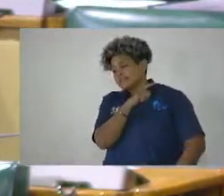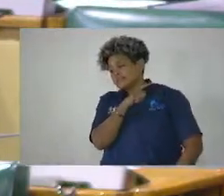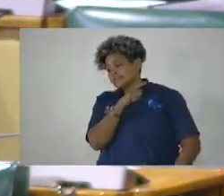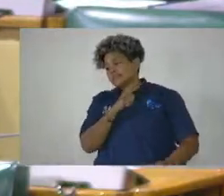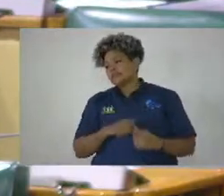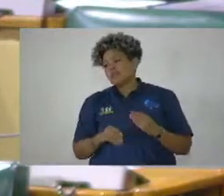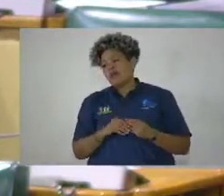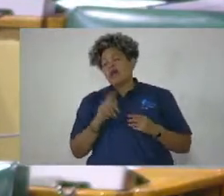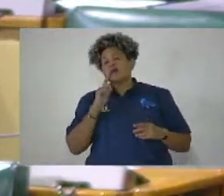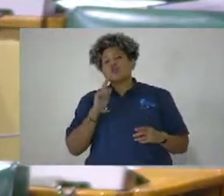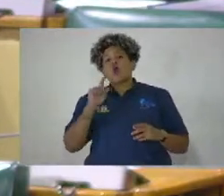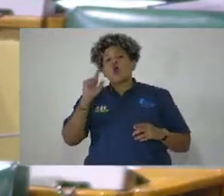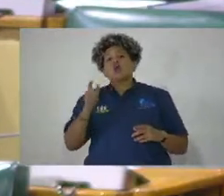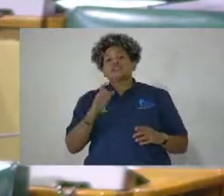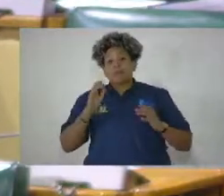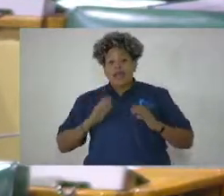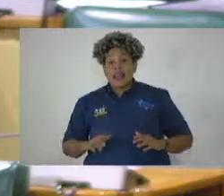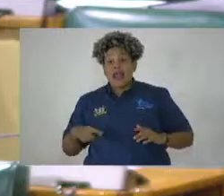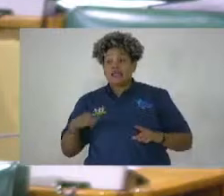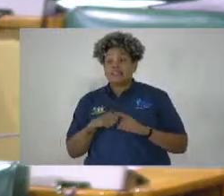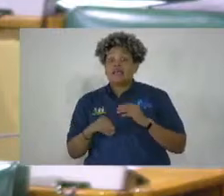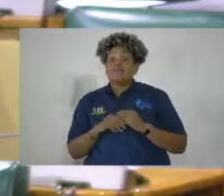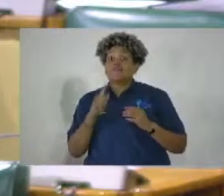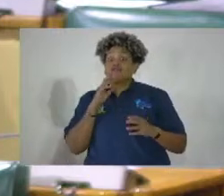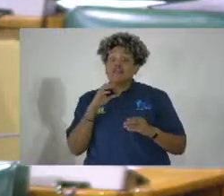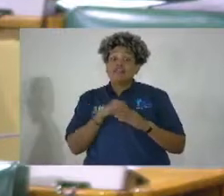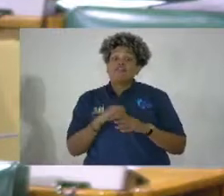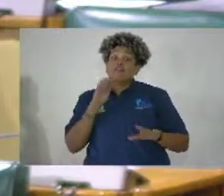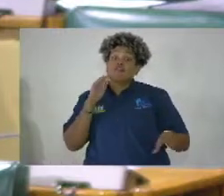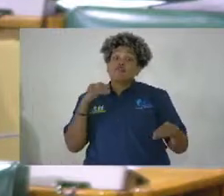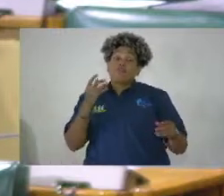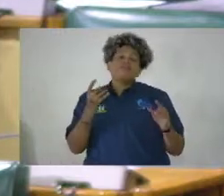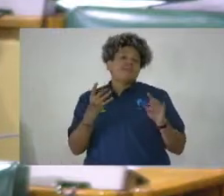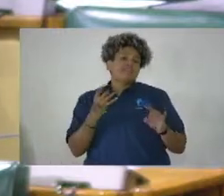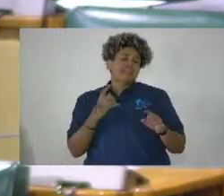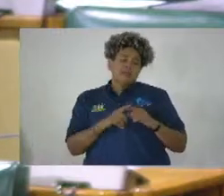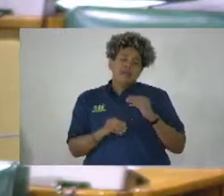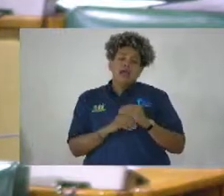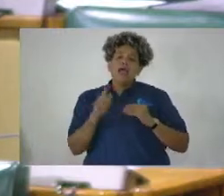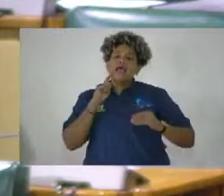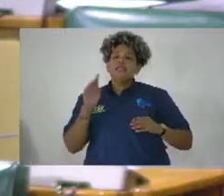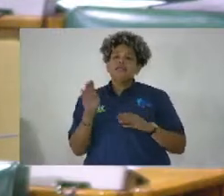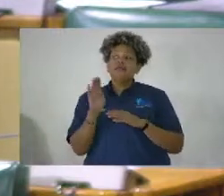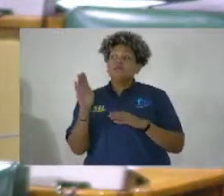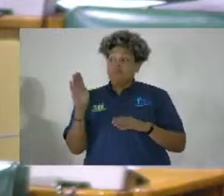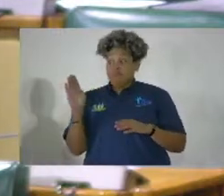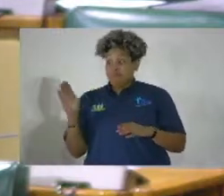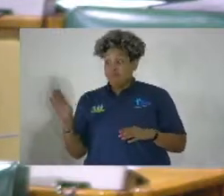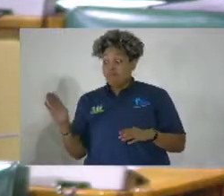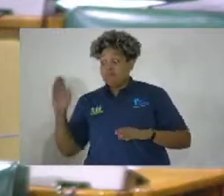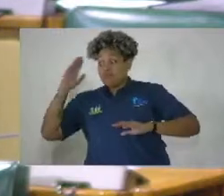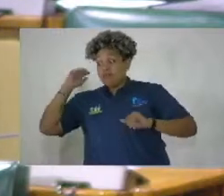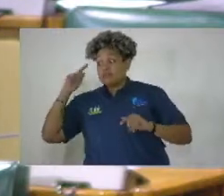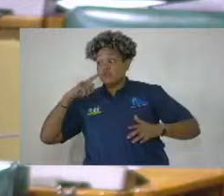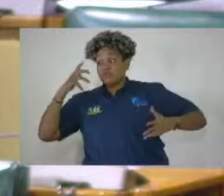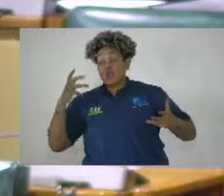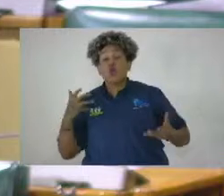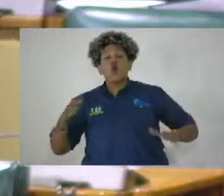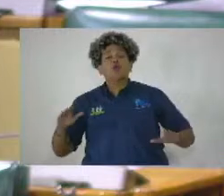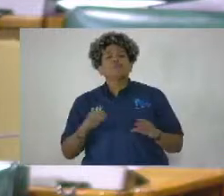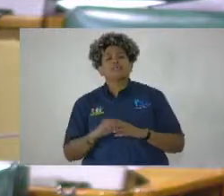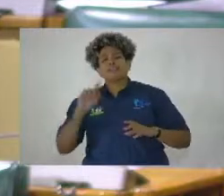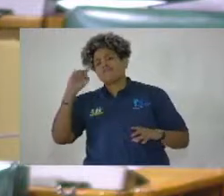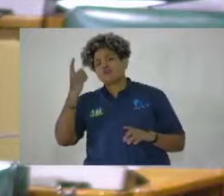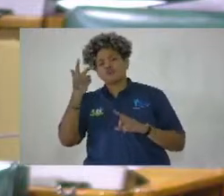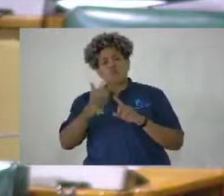and the ultimate clients are involved, providing feedback. The business case is expected to be completed in the